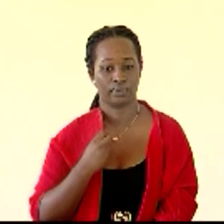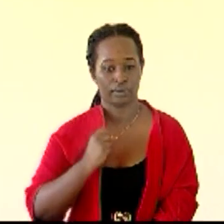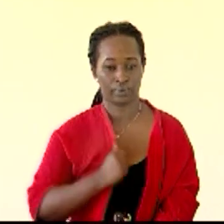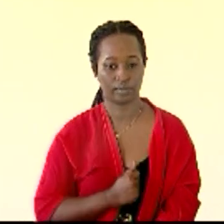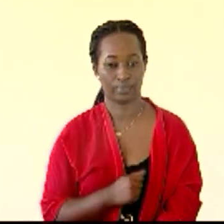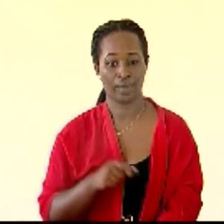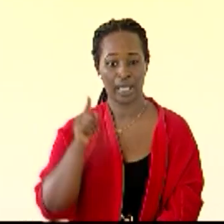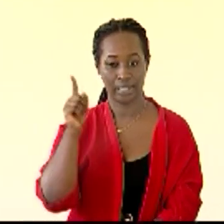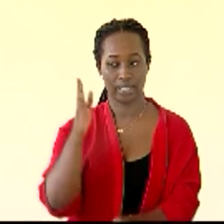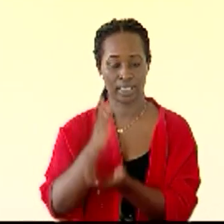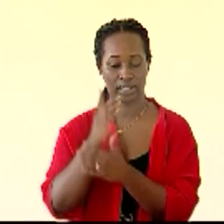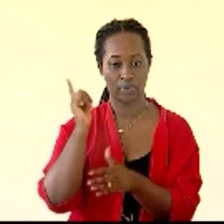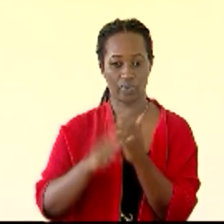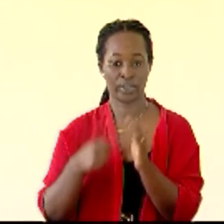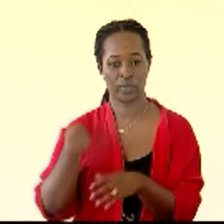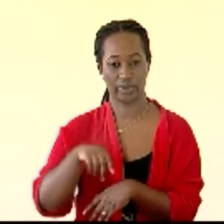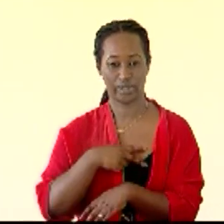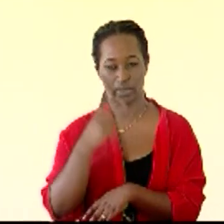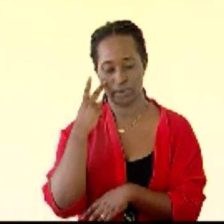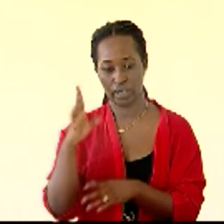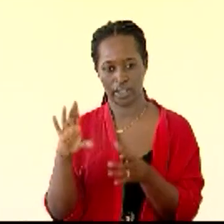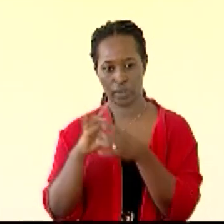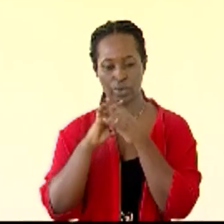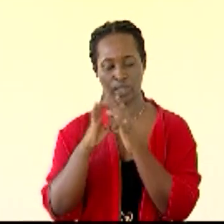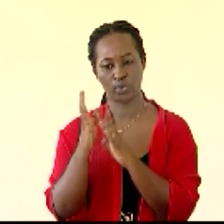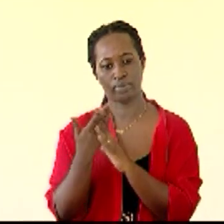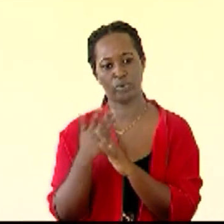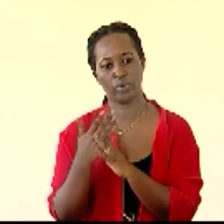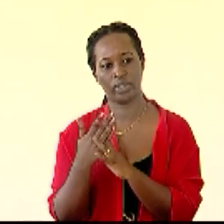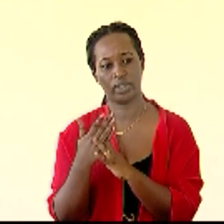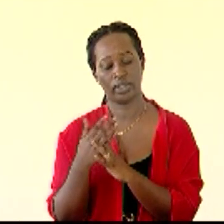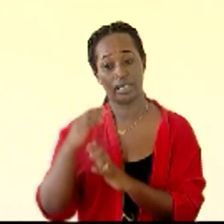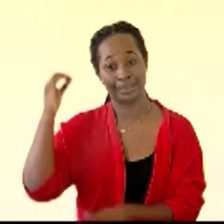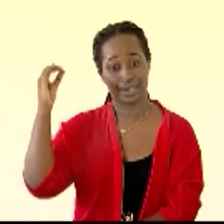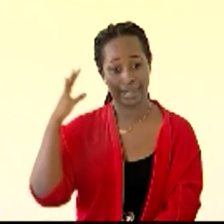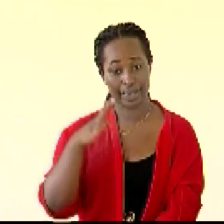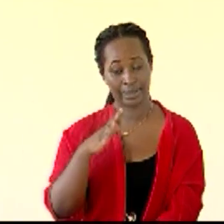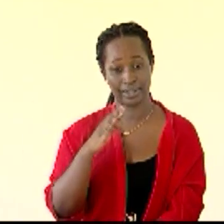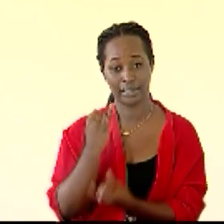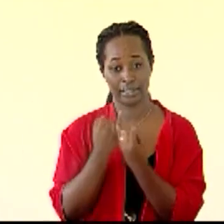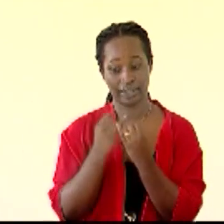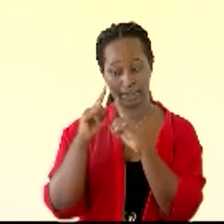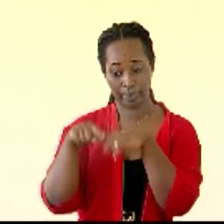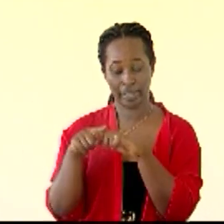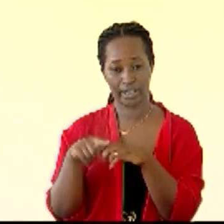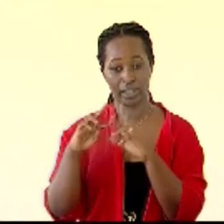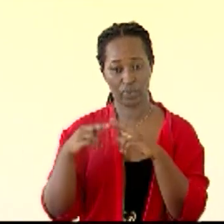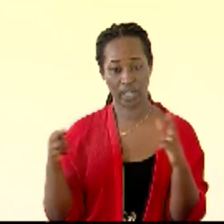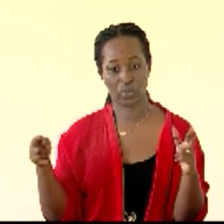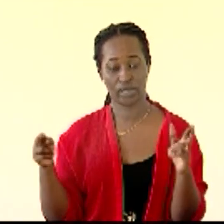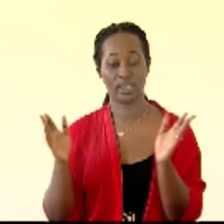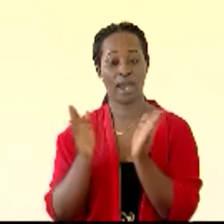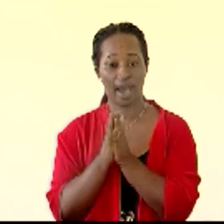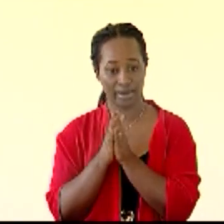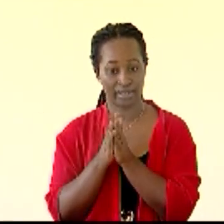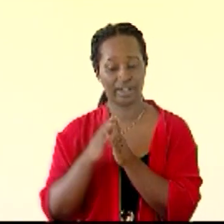that's exactly what we are looking at, the connection between the light-dependent reactions